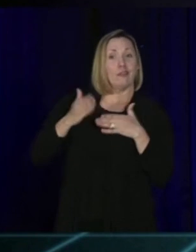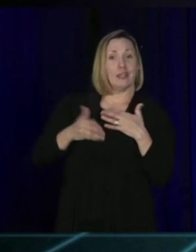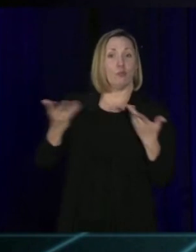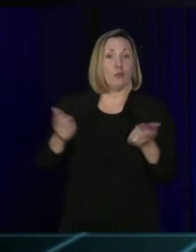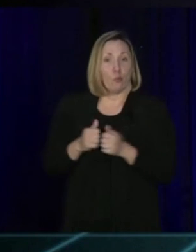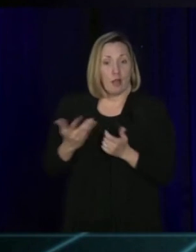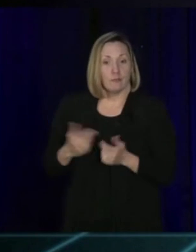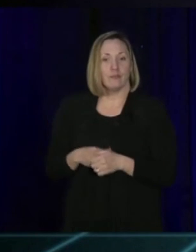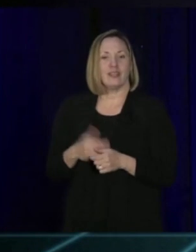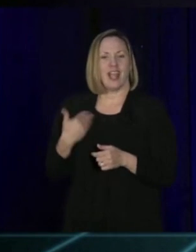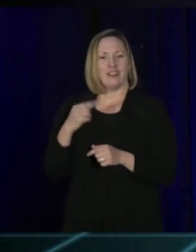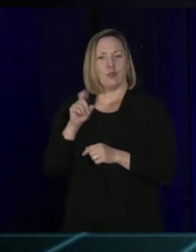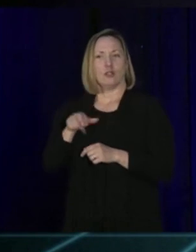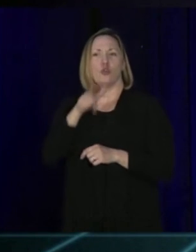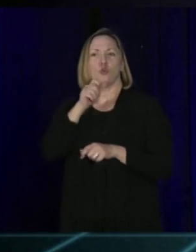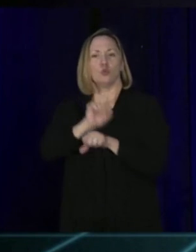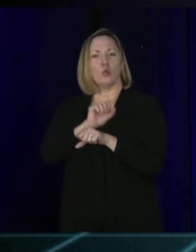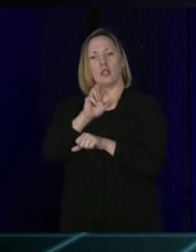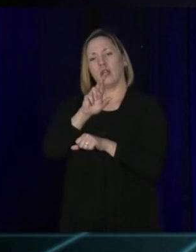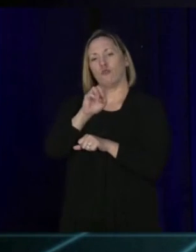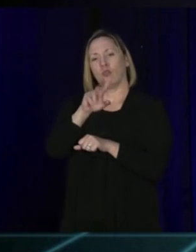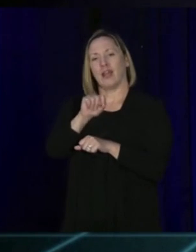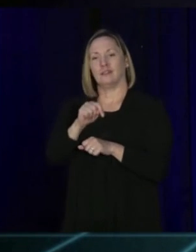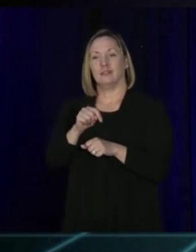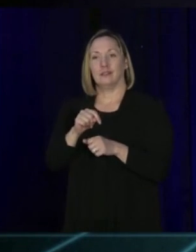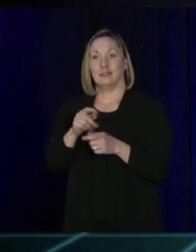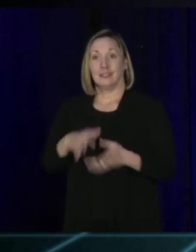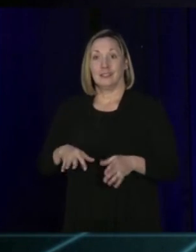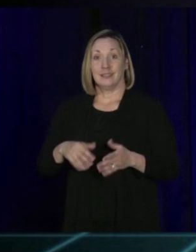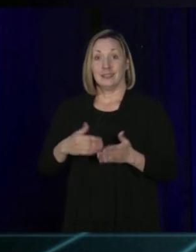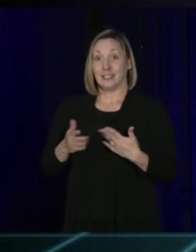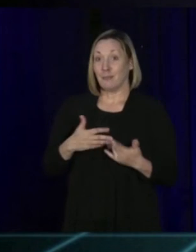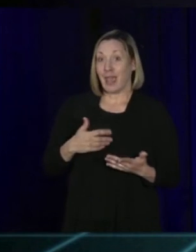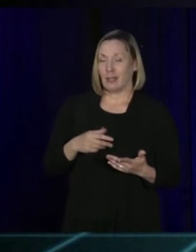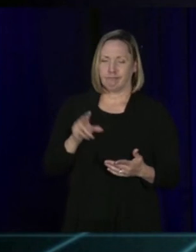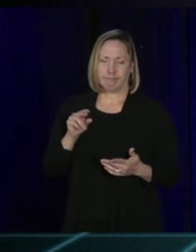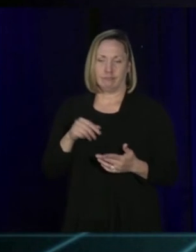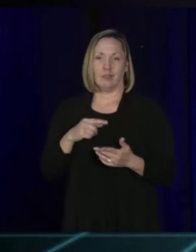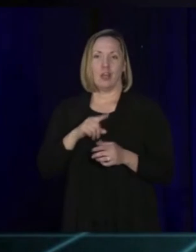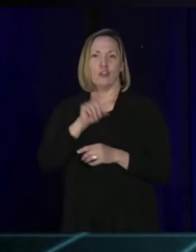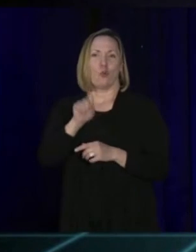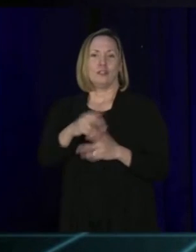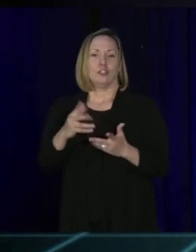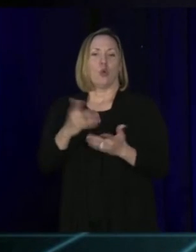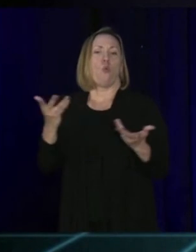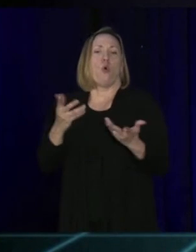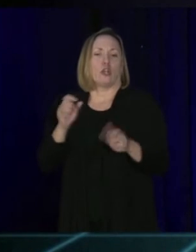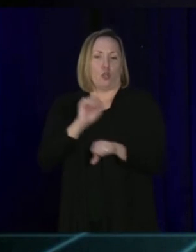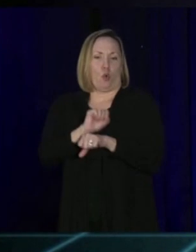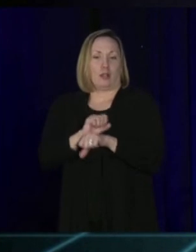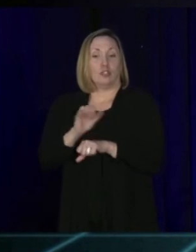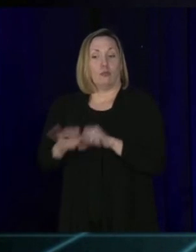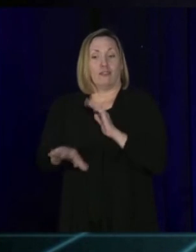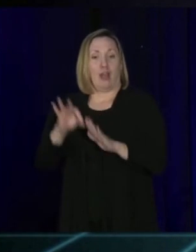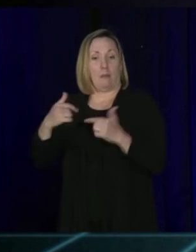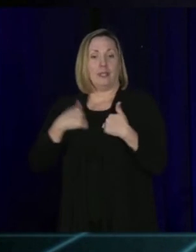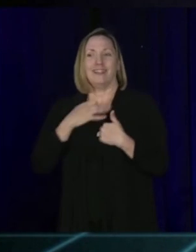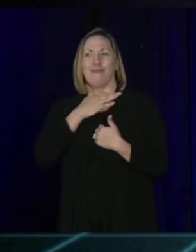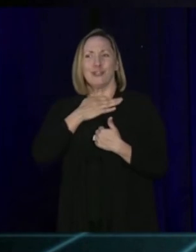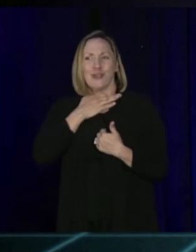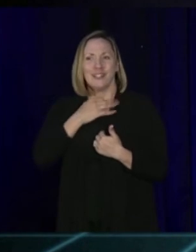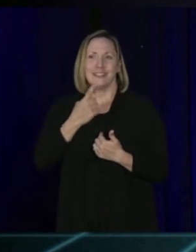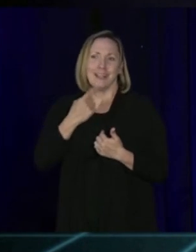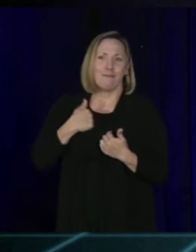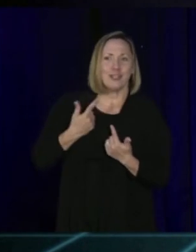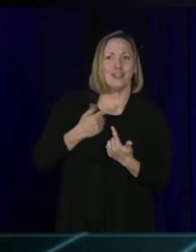had this question like, who's working on React? It actually doesn't matter. It's like, the question is, what are you working on? So if you find me, I'd love to find out what you're working on. Tell me your